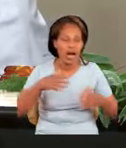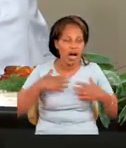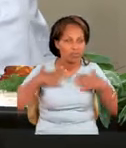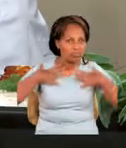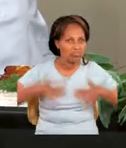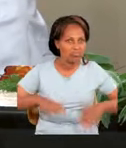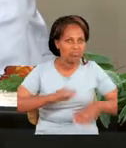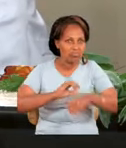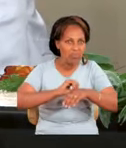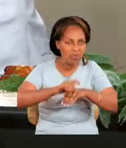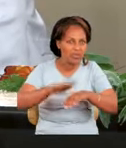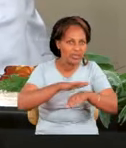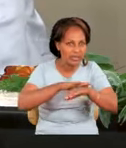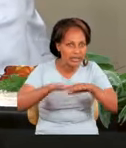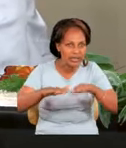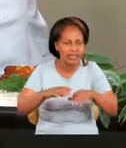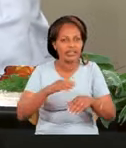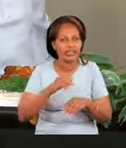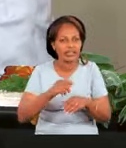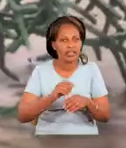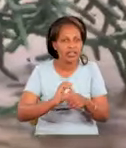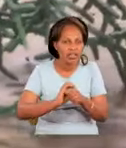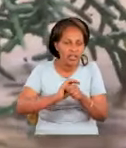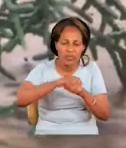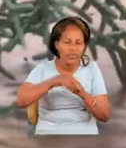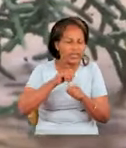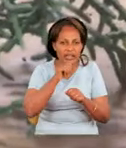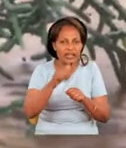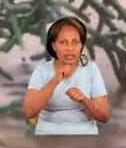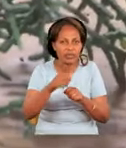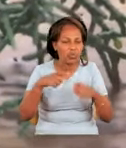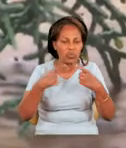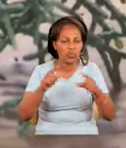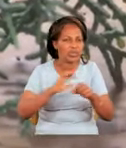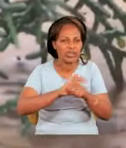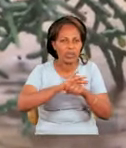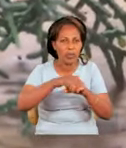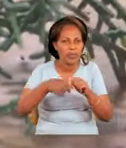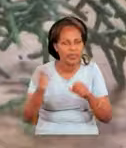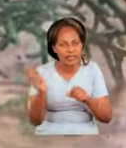seeds are naked because they are not covered by a fruit.